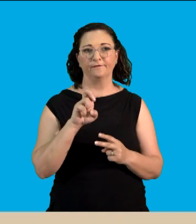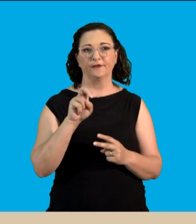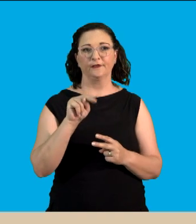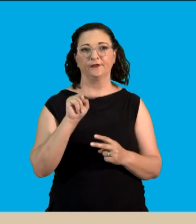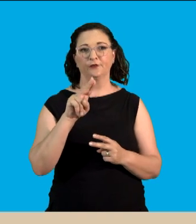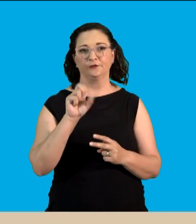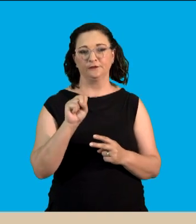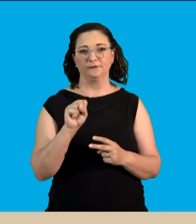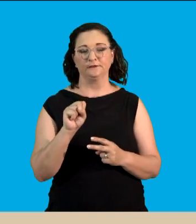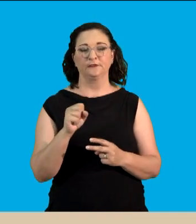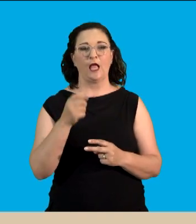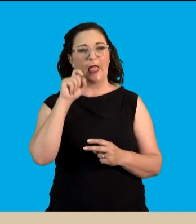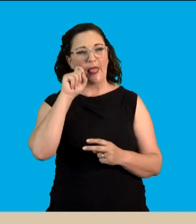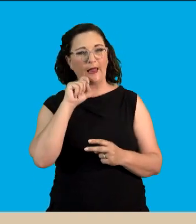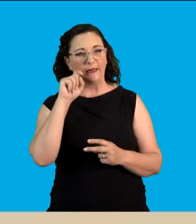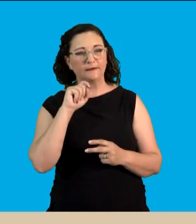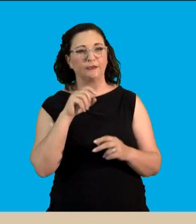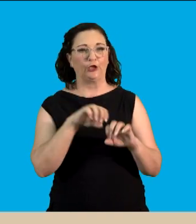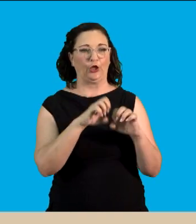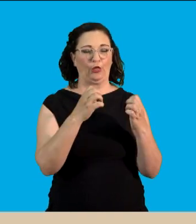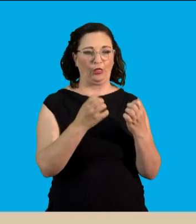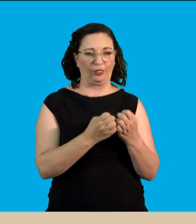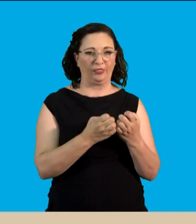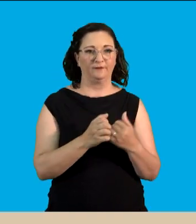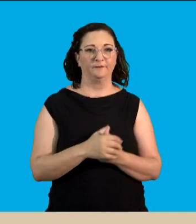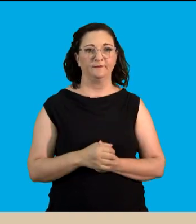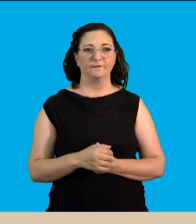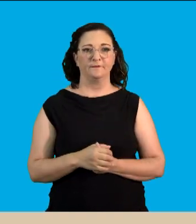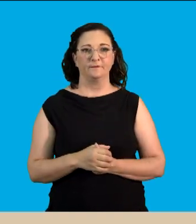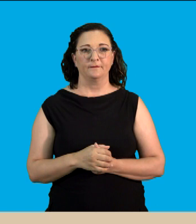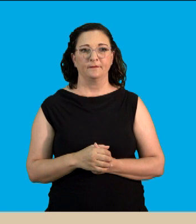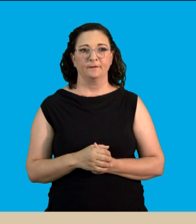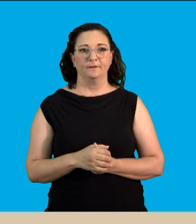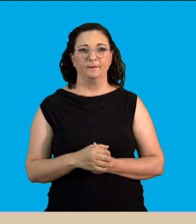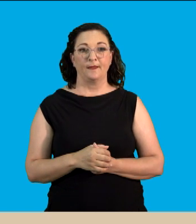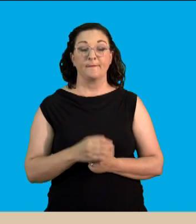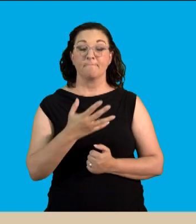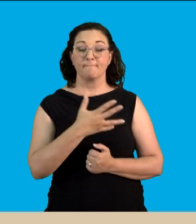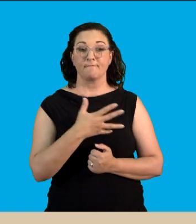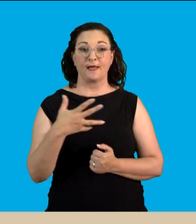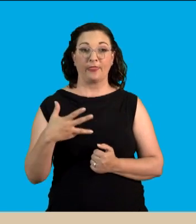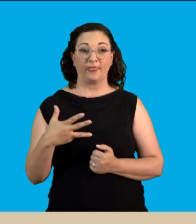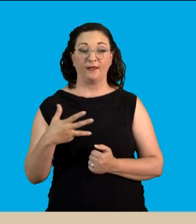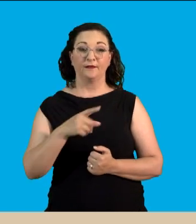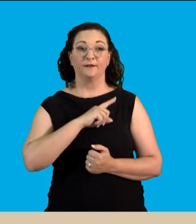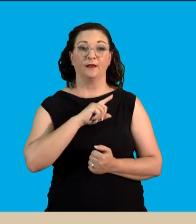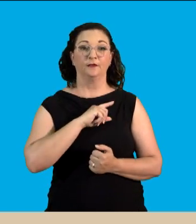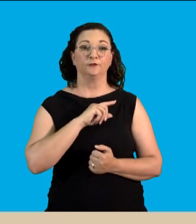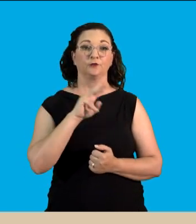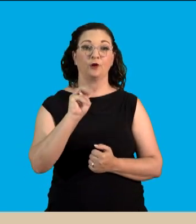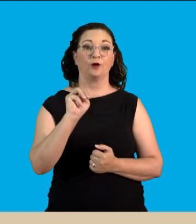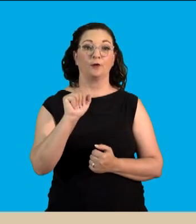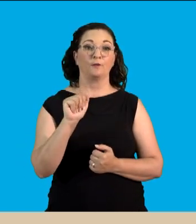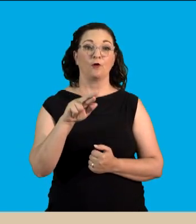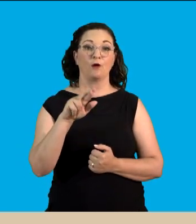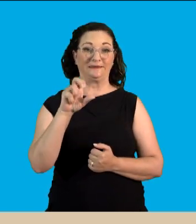Venus, and then elderly, this one will be Earth, and elderly mother,